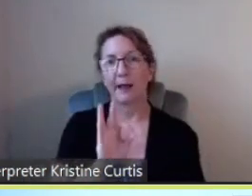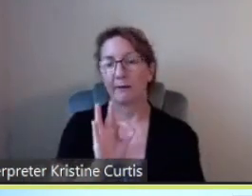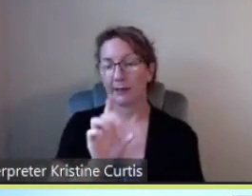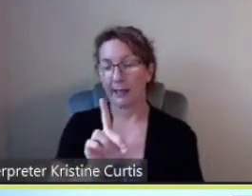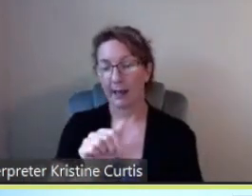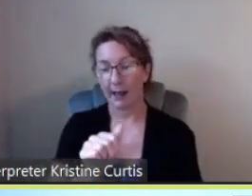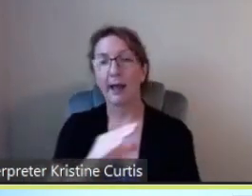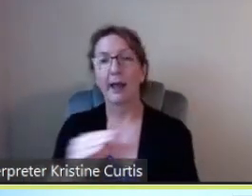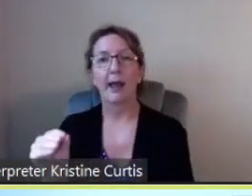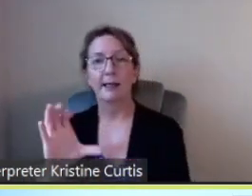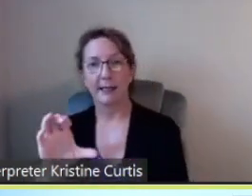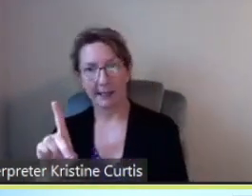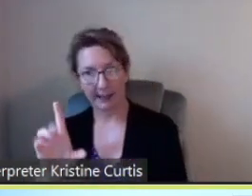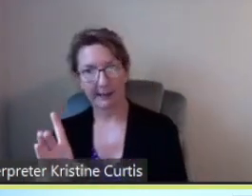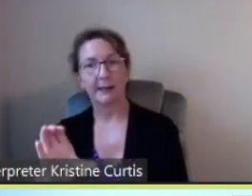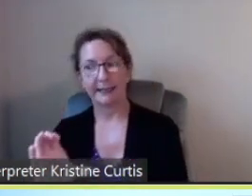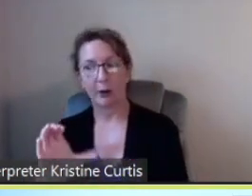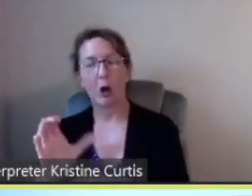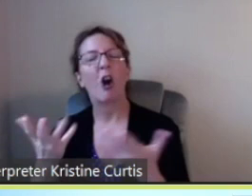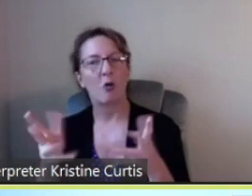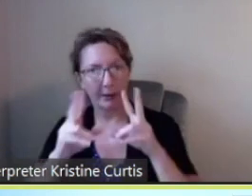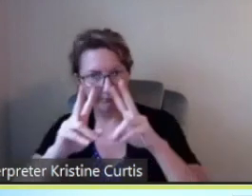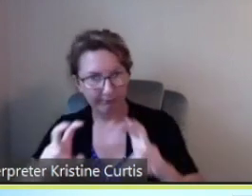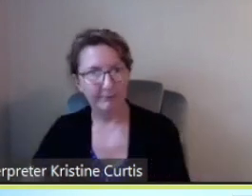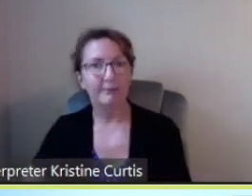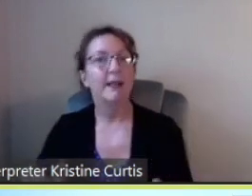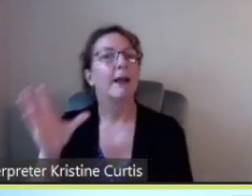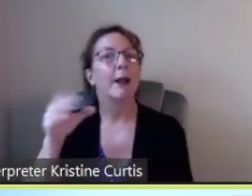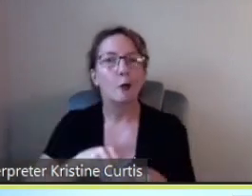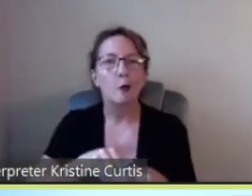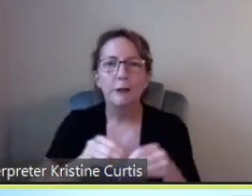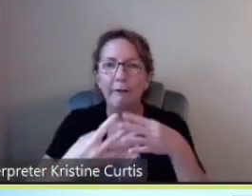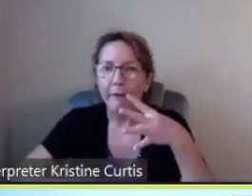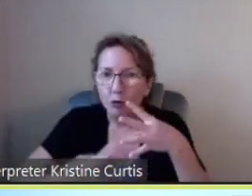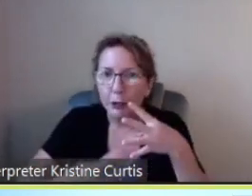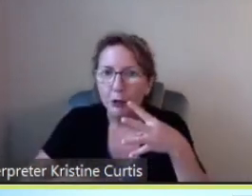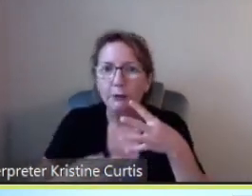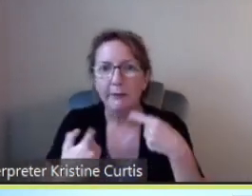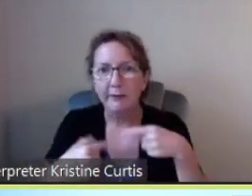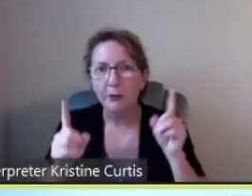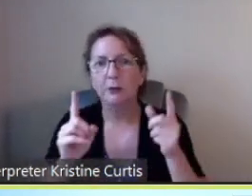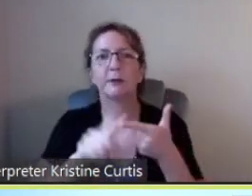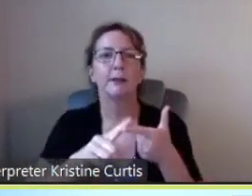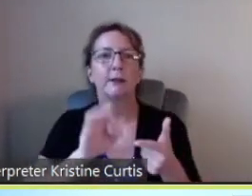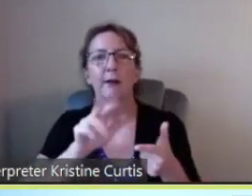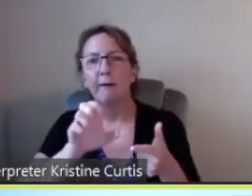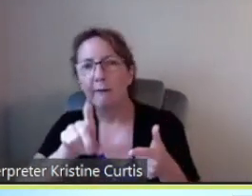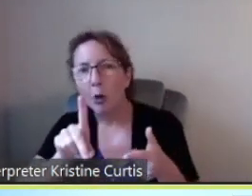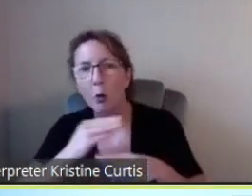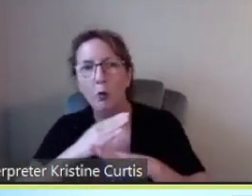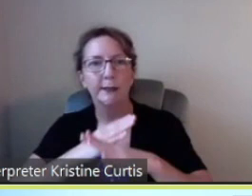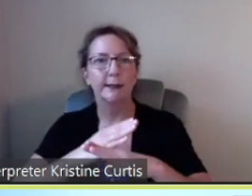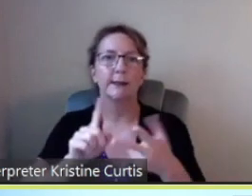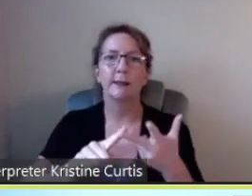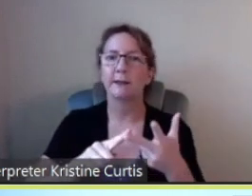they include filtration efficiency, fluid resistance, flammability, and biocompatibility. So among these four, the top two